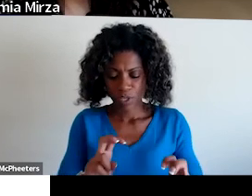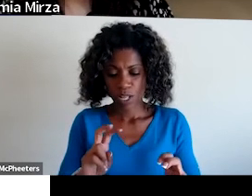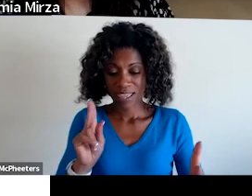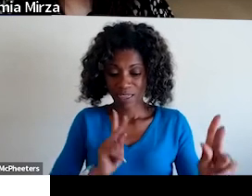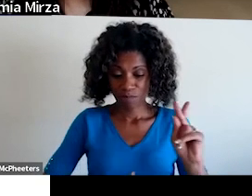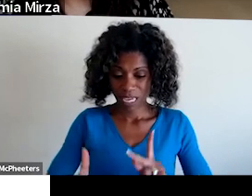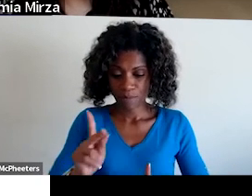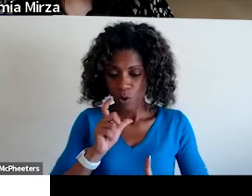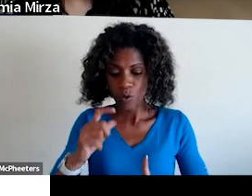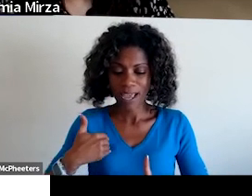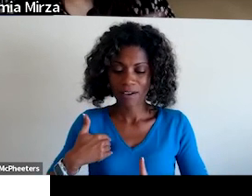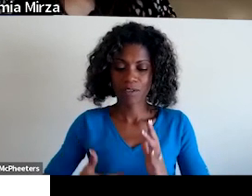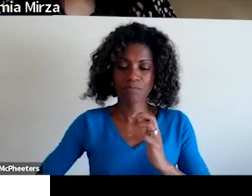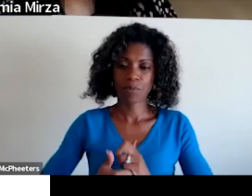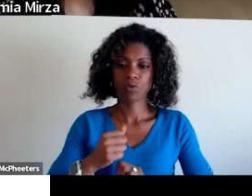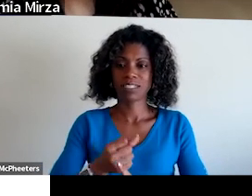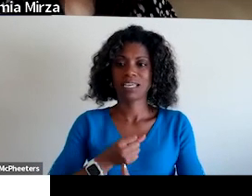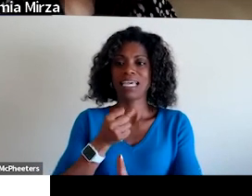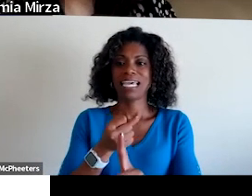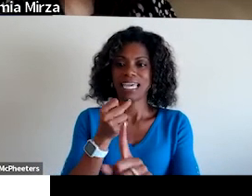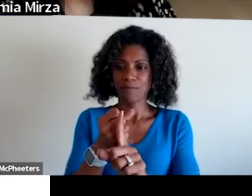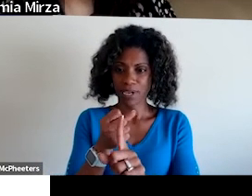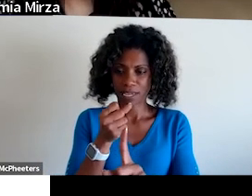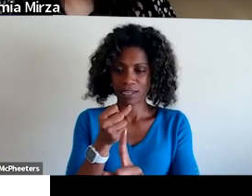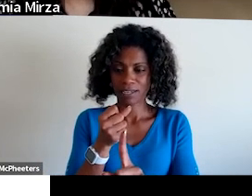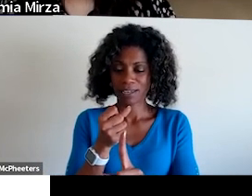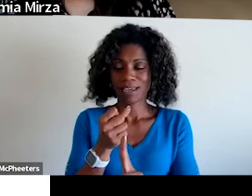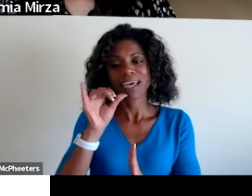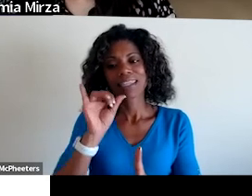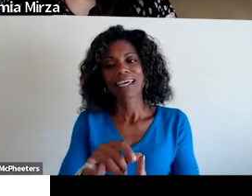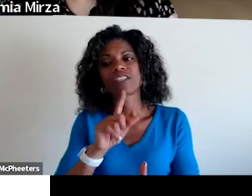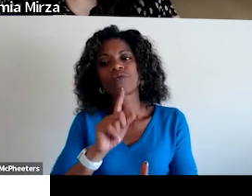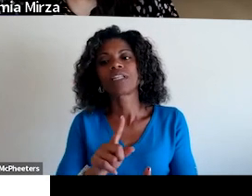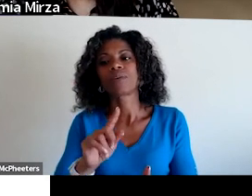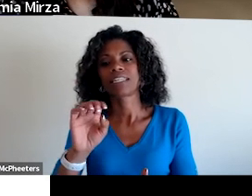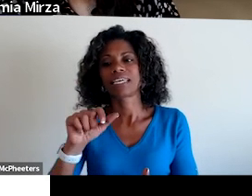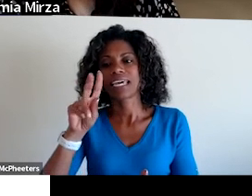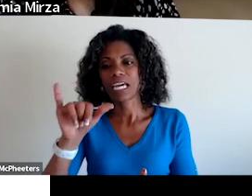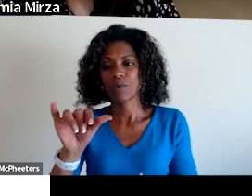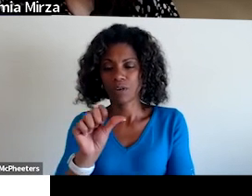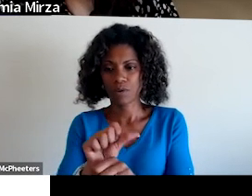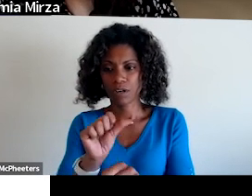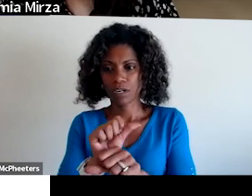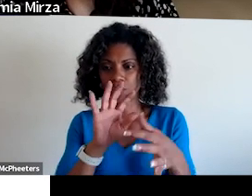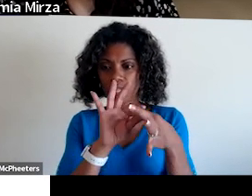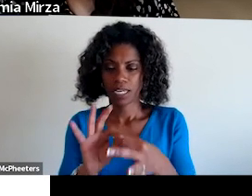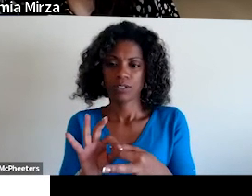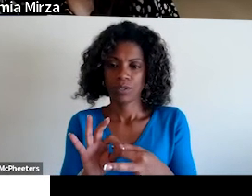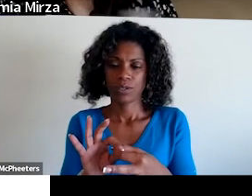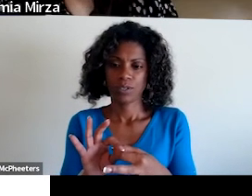impacted by that issue, which is what your equity work is all about. And so really our perspective